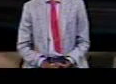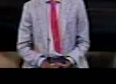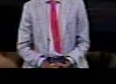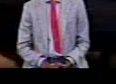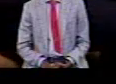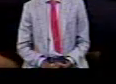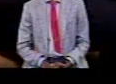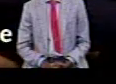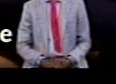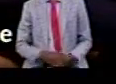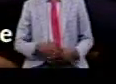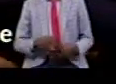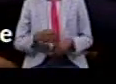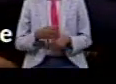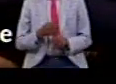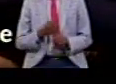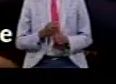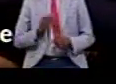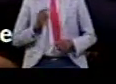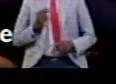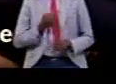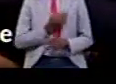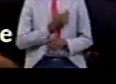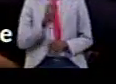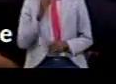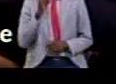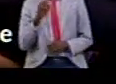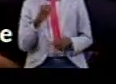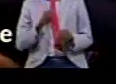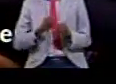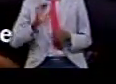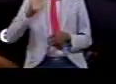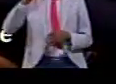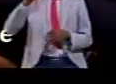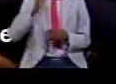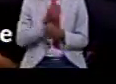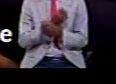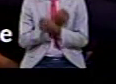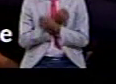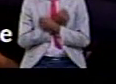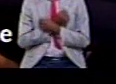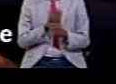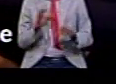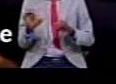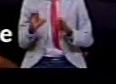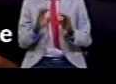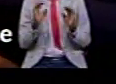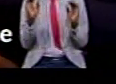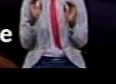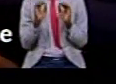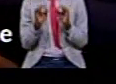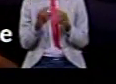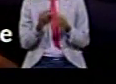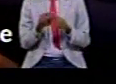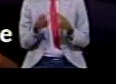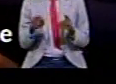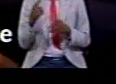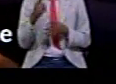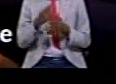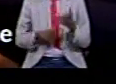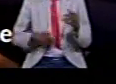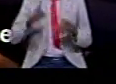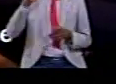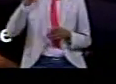Keep us one in thy love, doing none but what